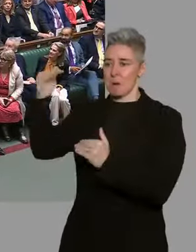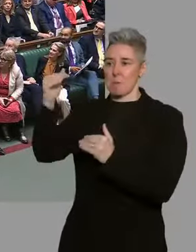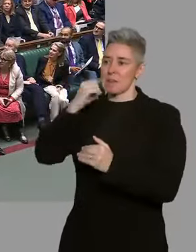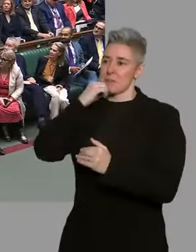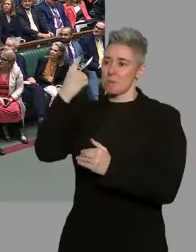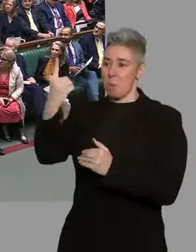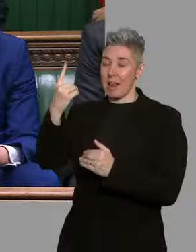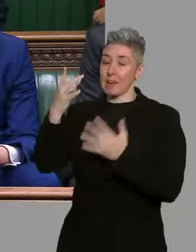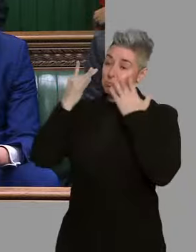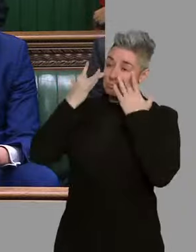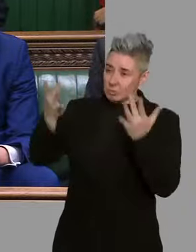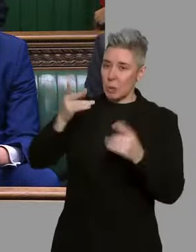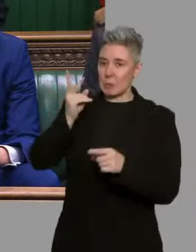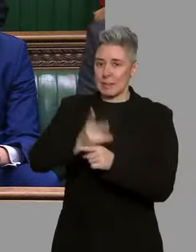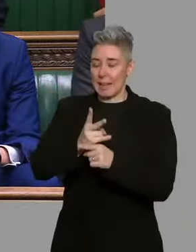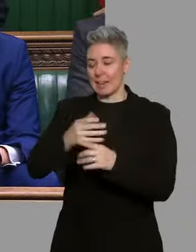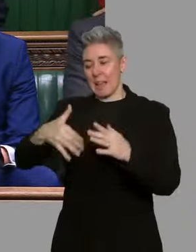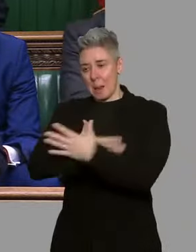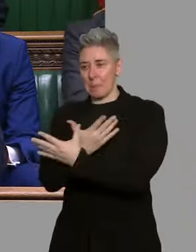win. Something